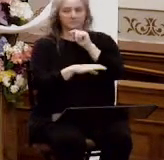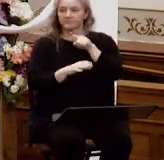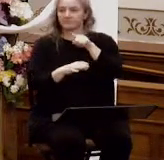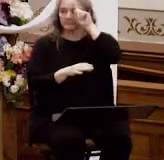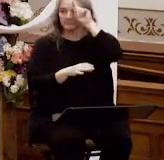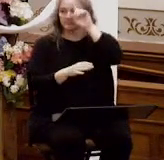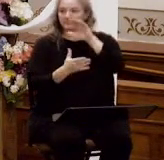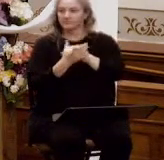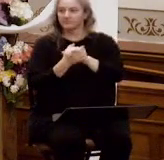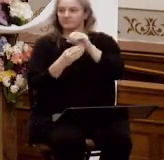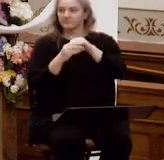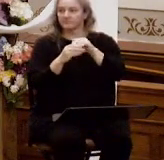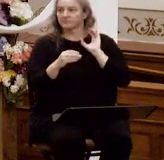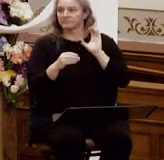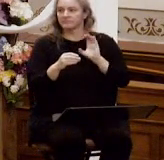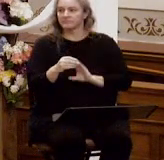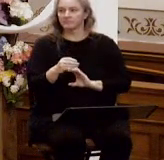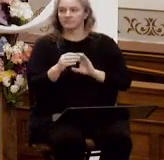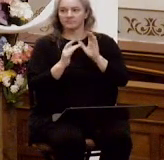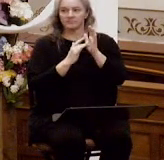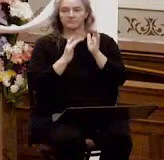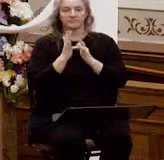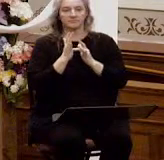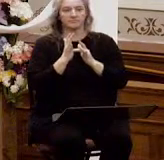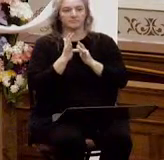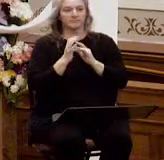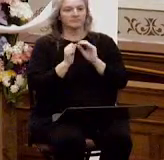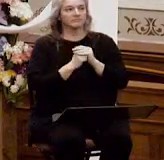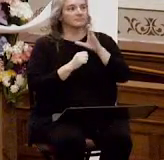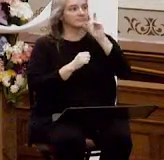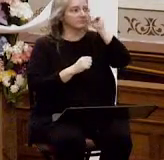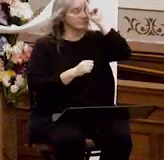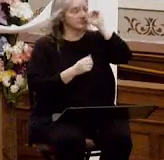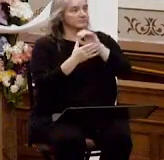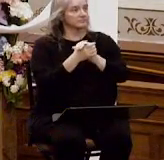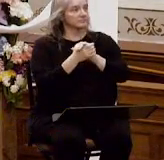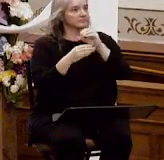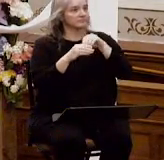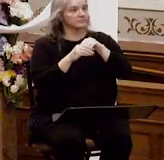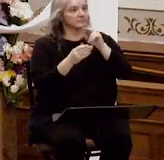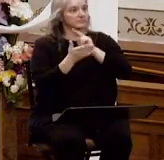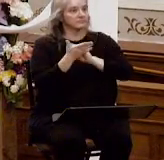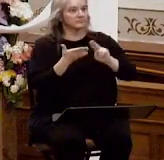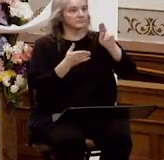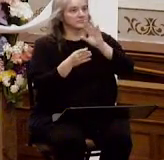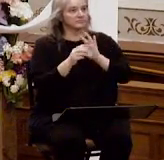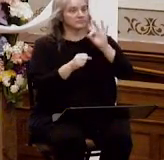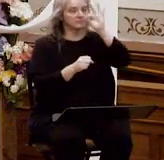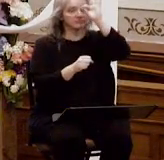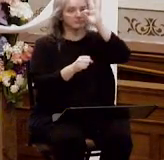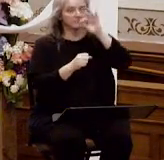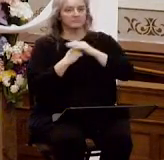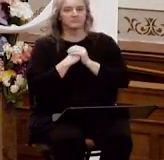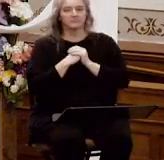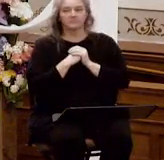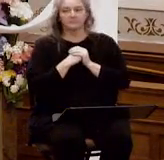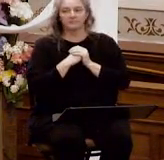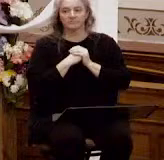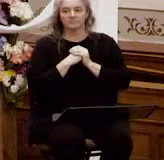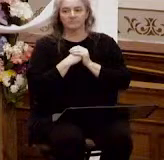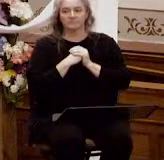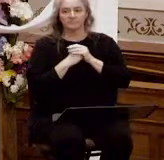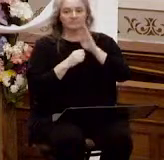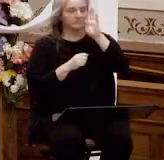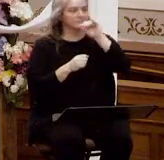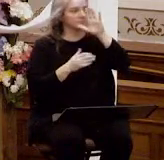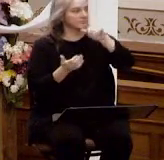Jesus Christ? I believe in Christ. Do you believe in the Holy Spirit? I believe in the Holy Spirit. By